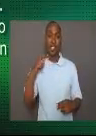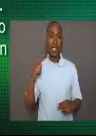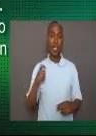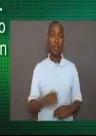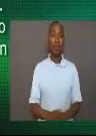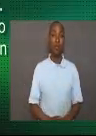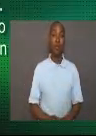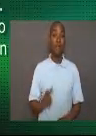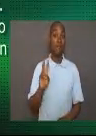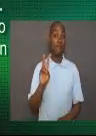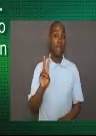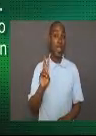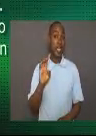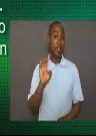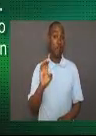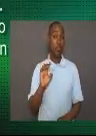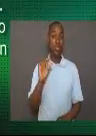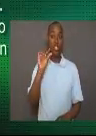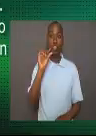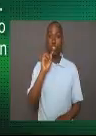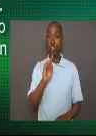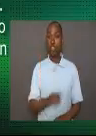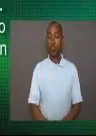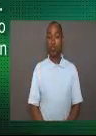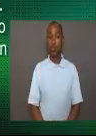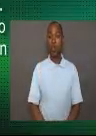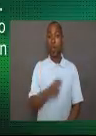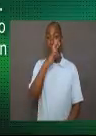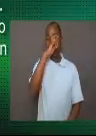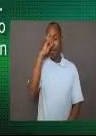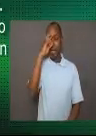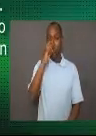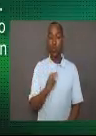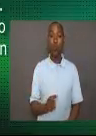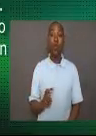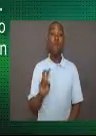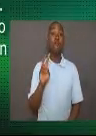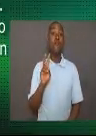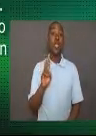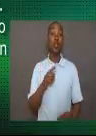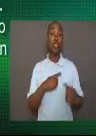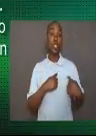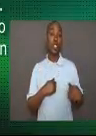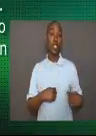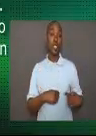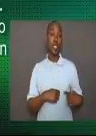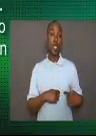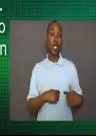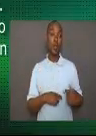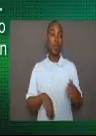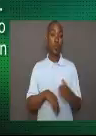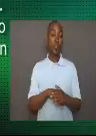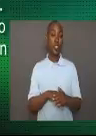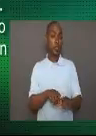is less than in arteries because veins are further away from the beating of